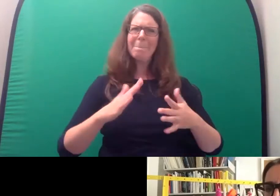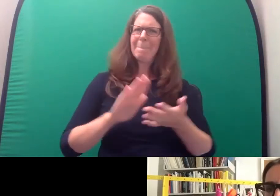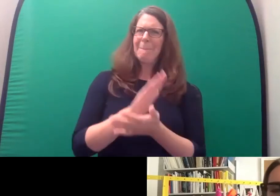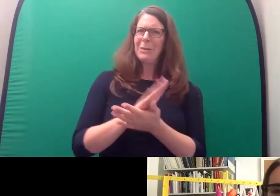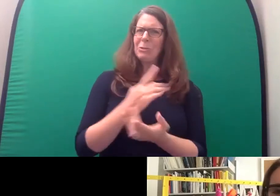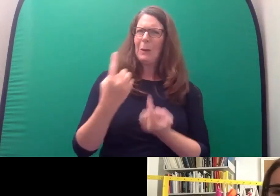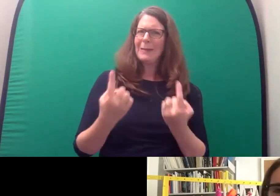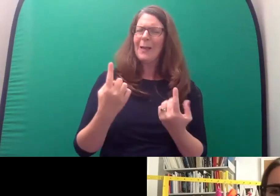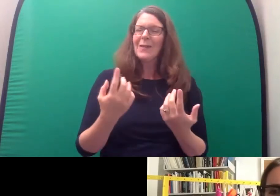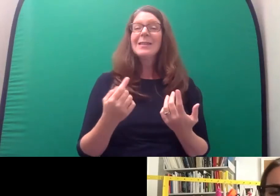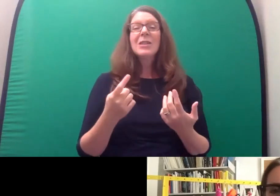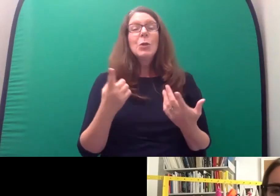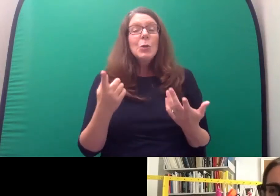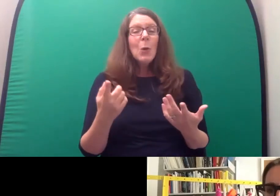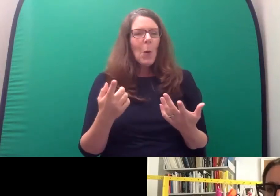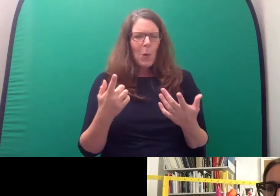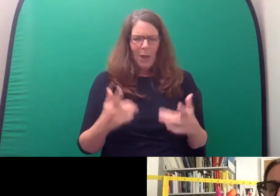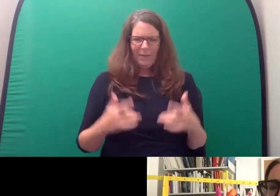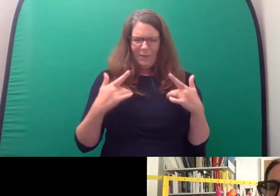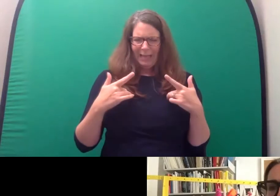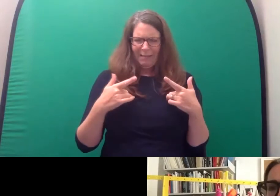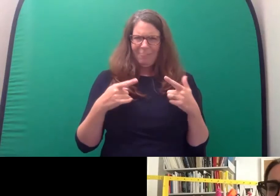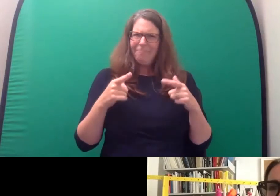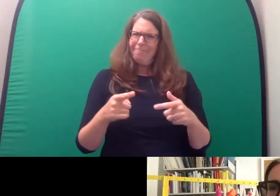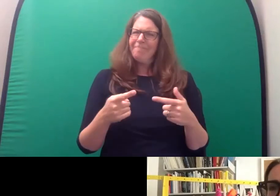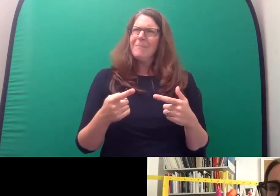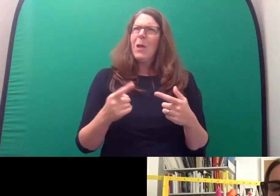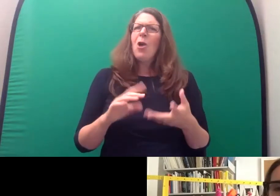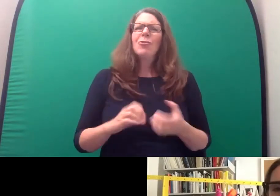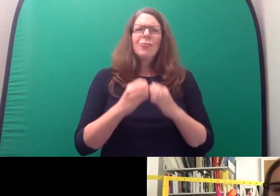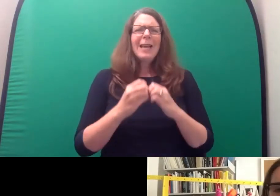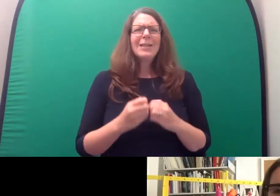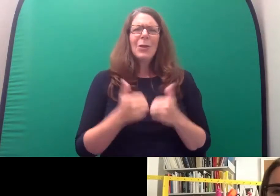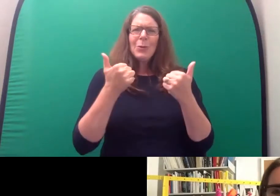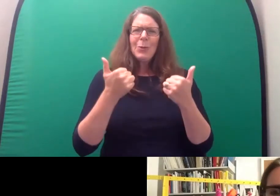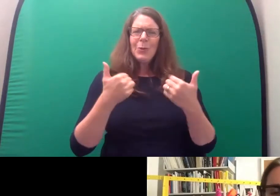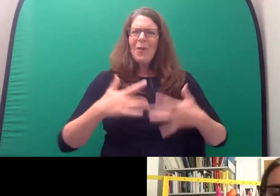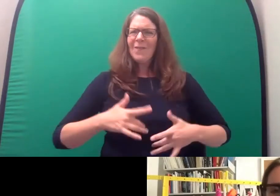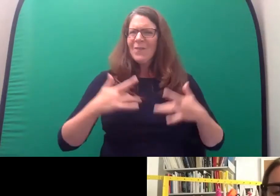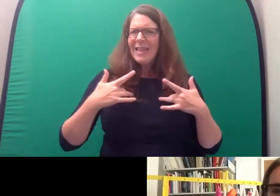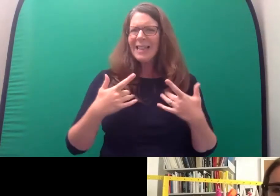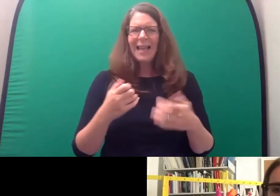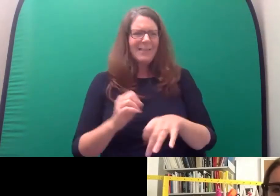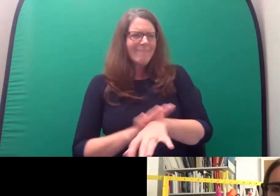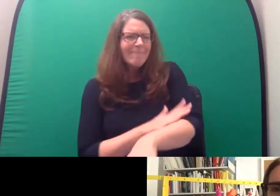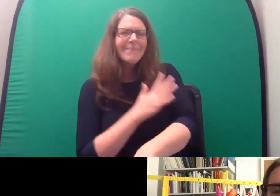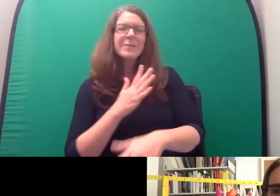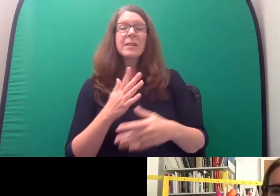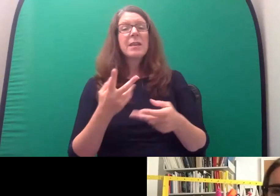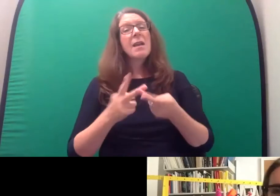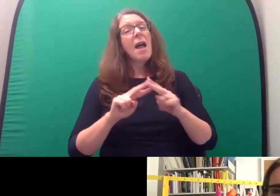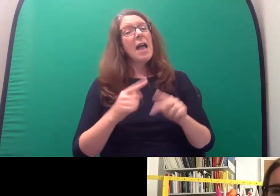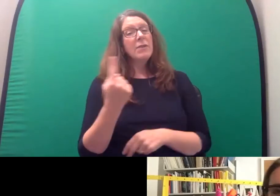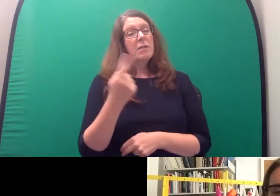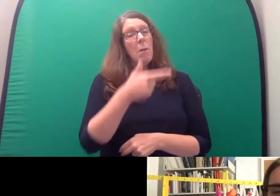from instinctive feelings like that. And if you're lucky enough to find something you're passionate about and in